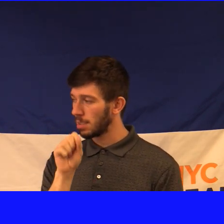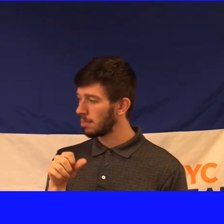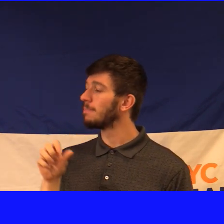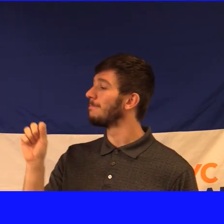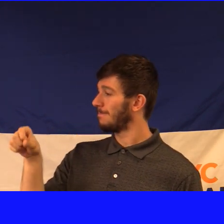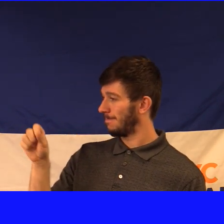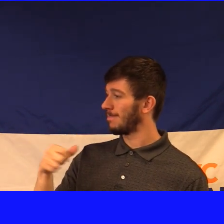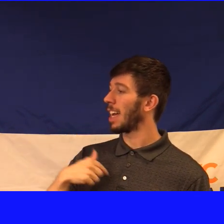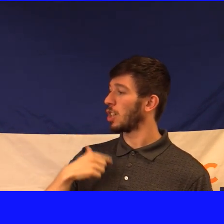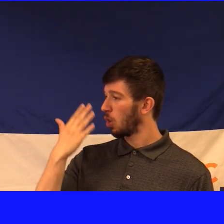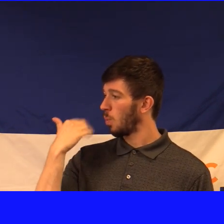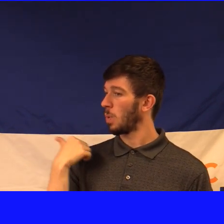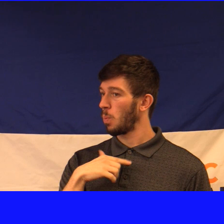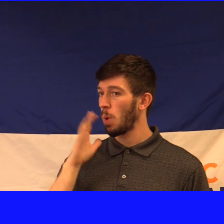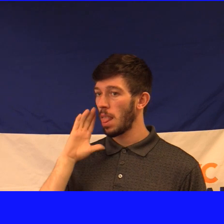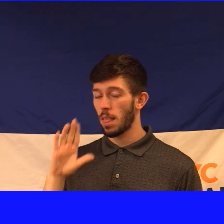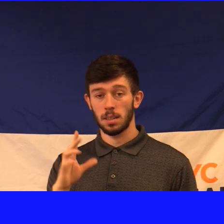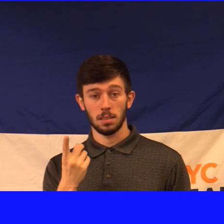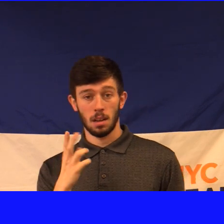Katz?